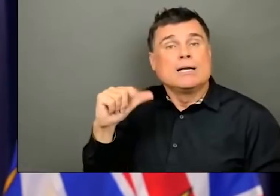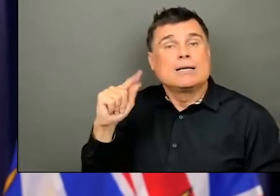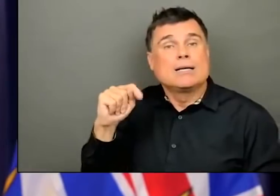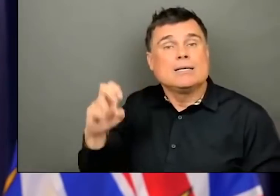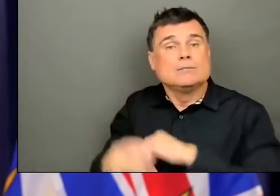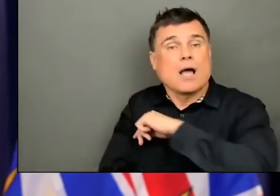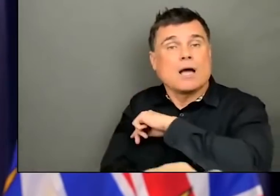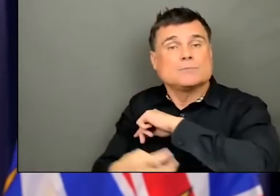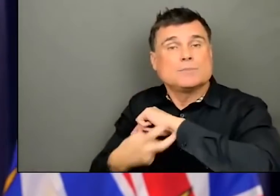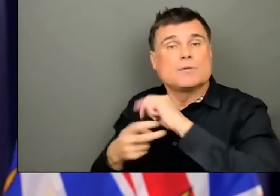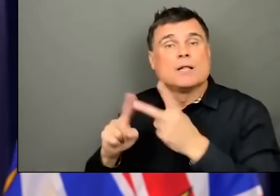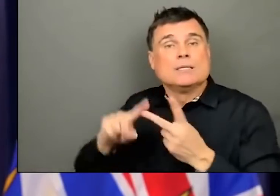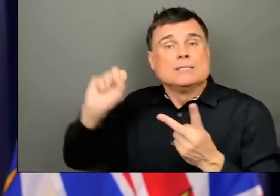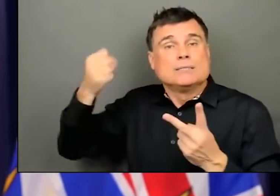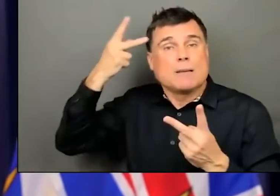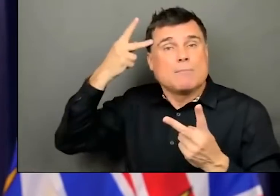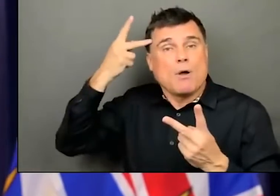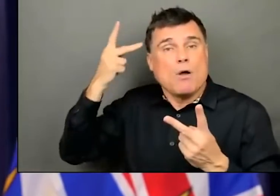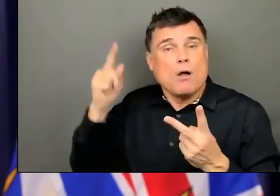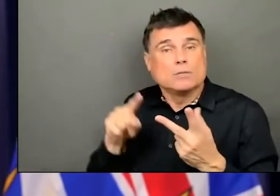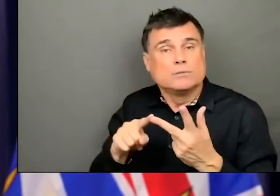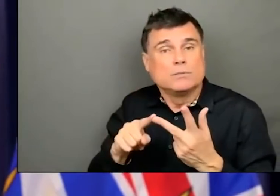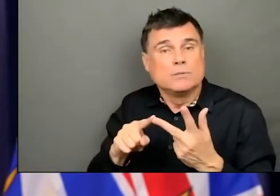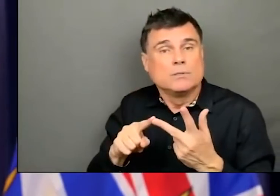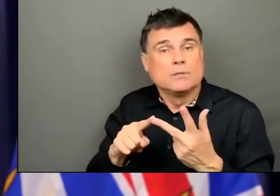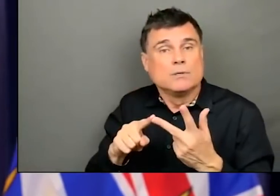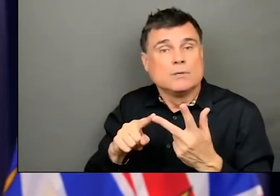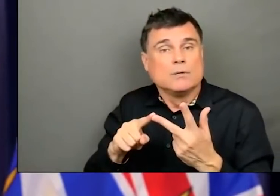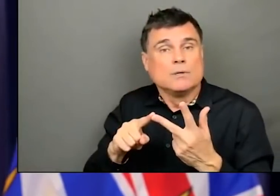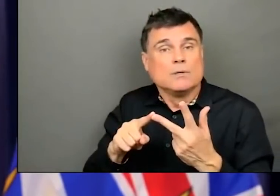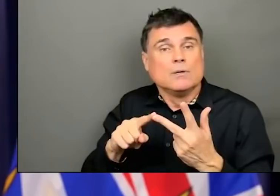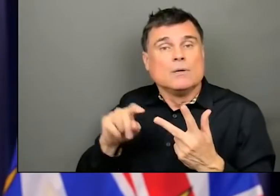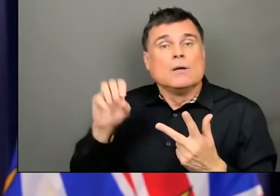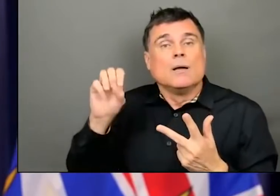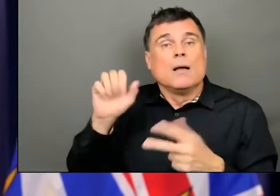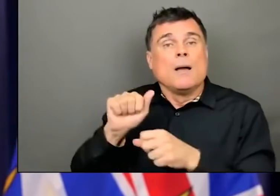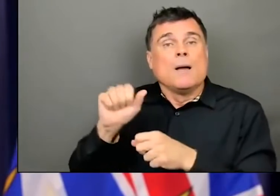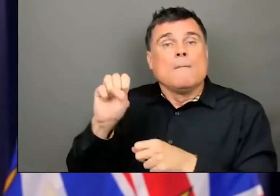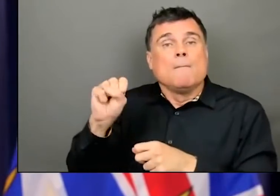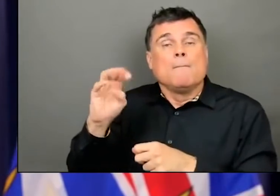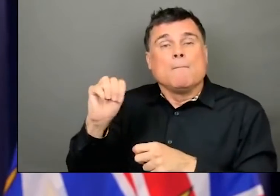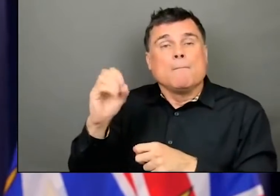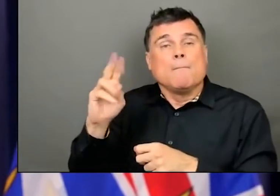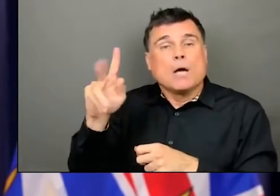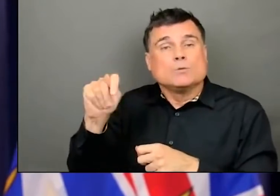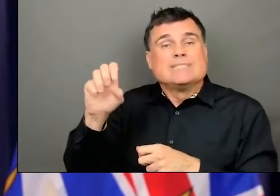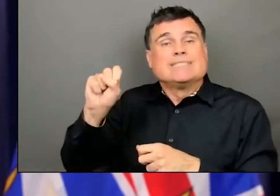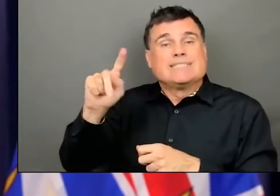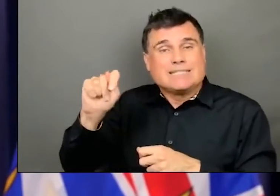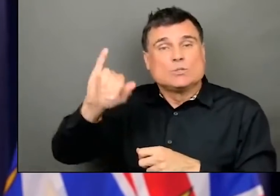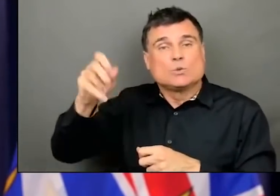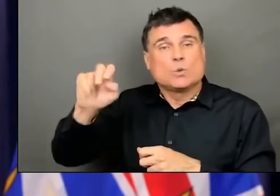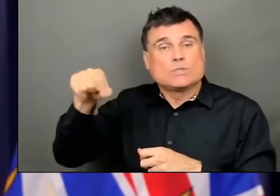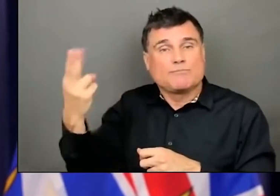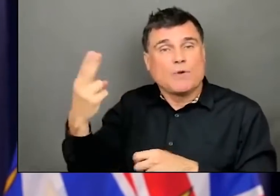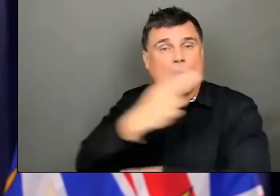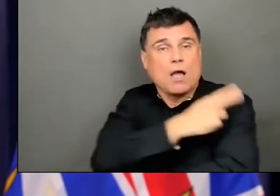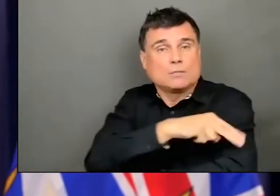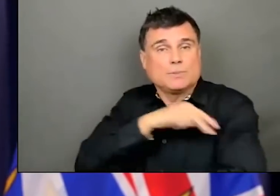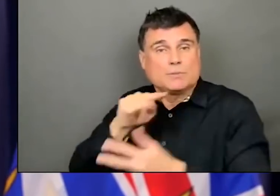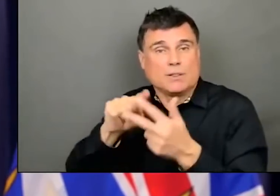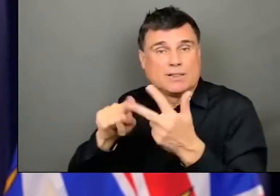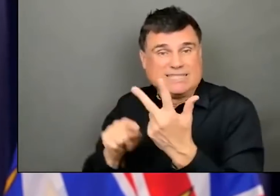1 operating room at Mount St. Joseph's, and 1 operating room at Richmond Hospital. Plans are in place to resume surgeries in these operating